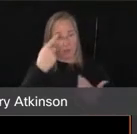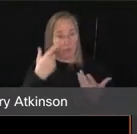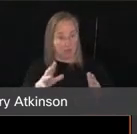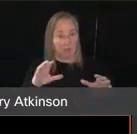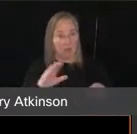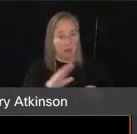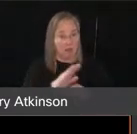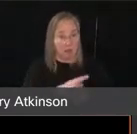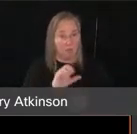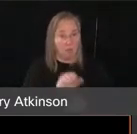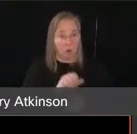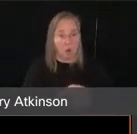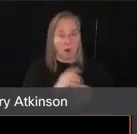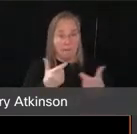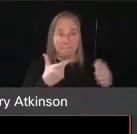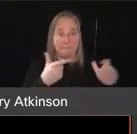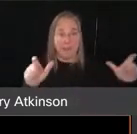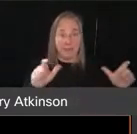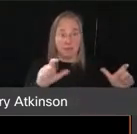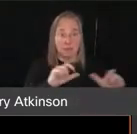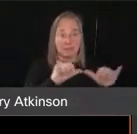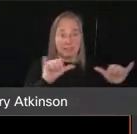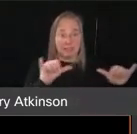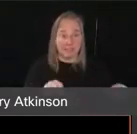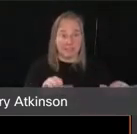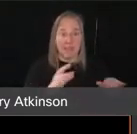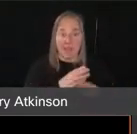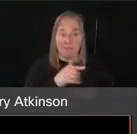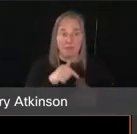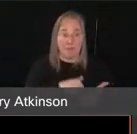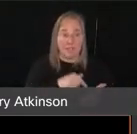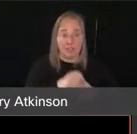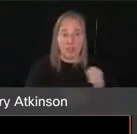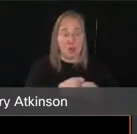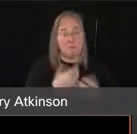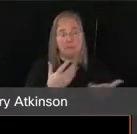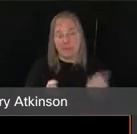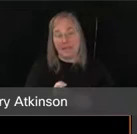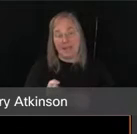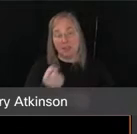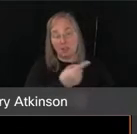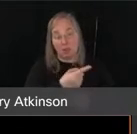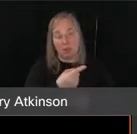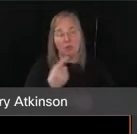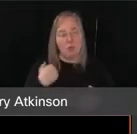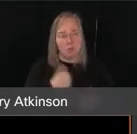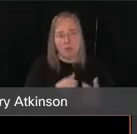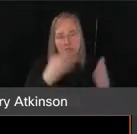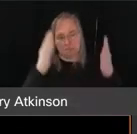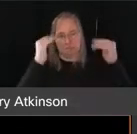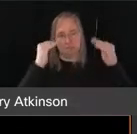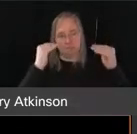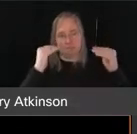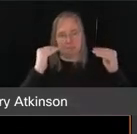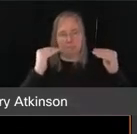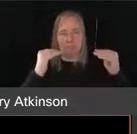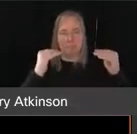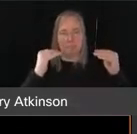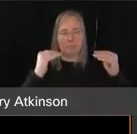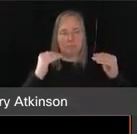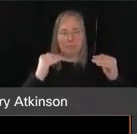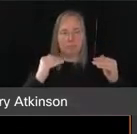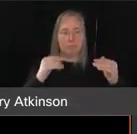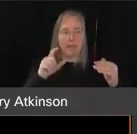on major systems that after this year, perhaps the next year, we actually anticipate having